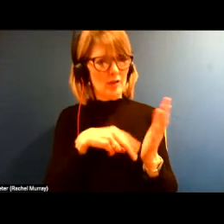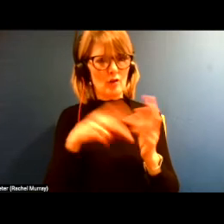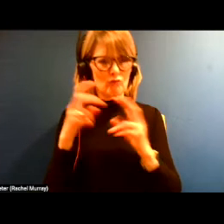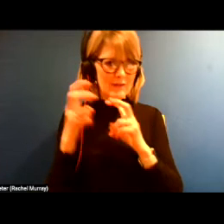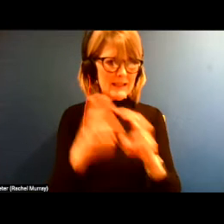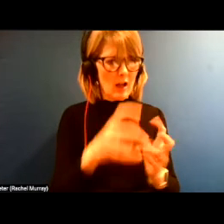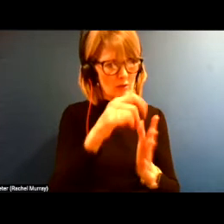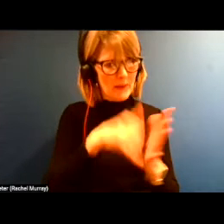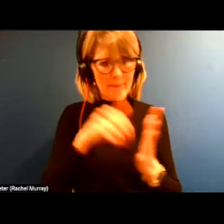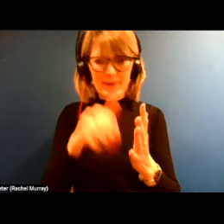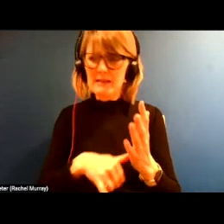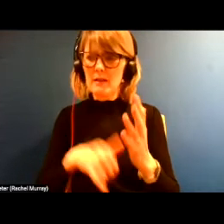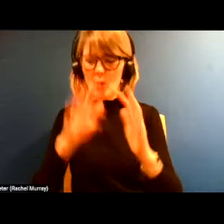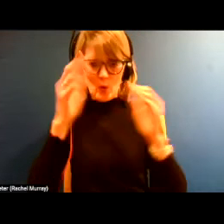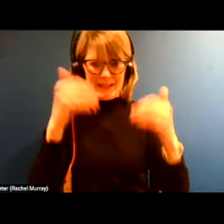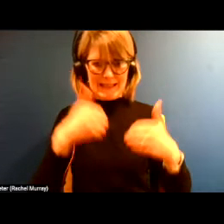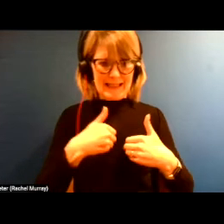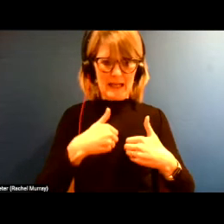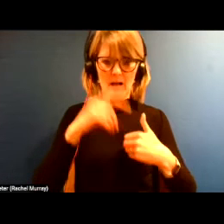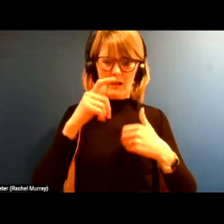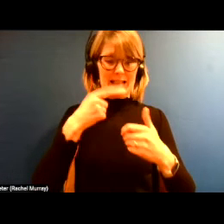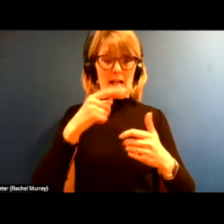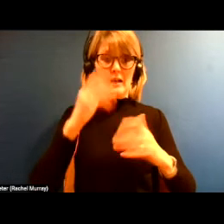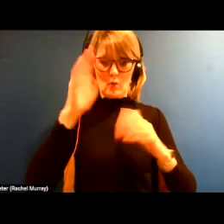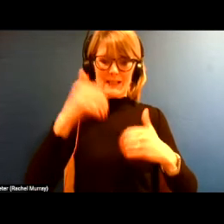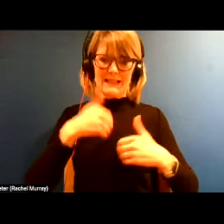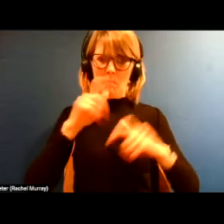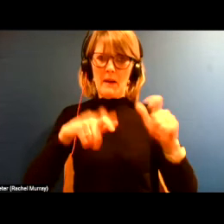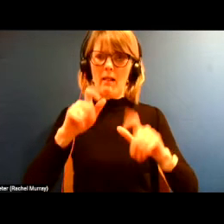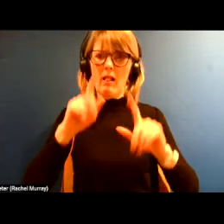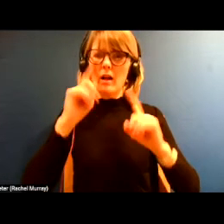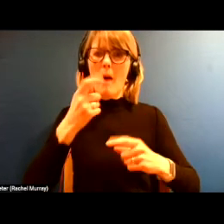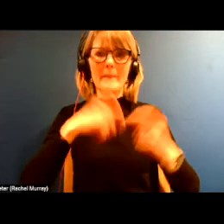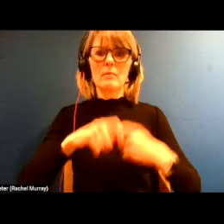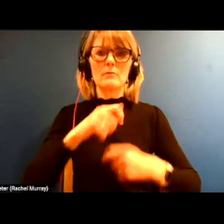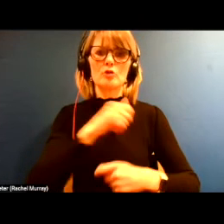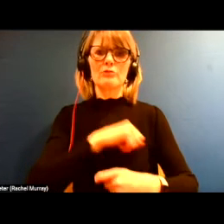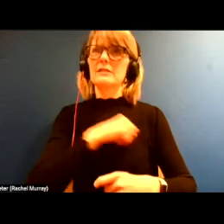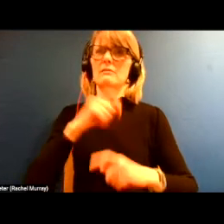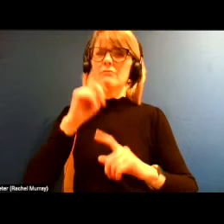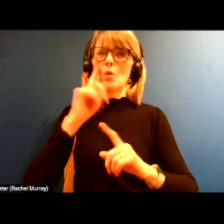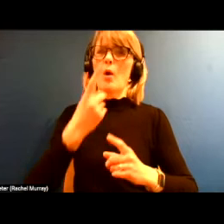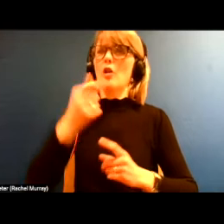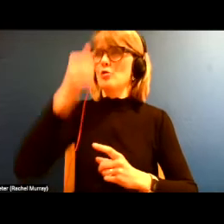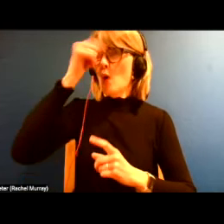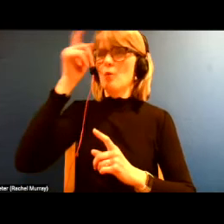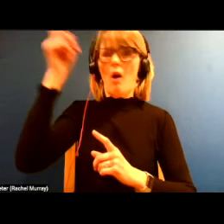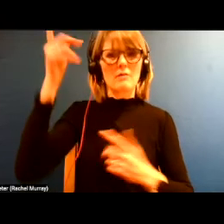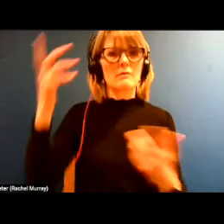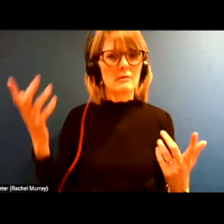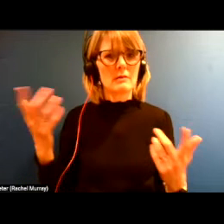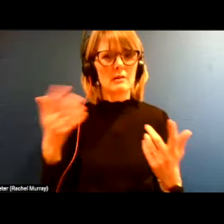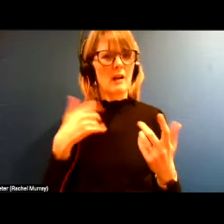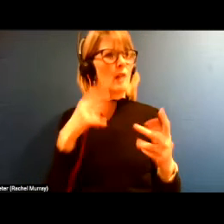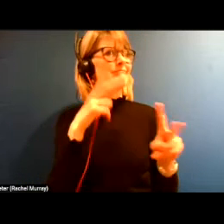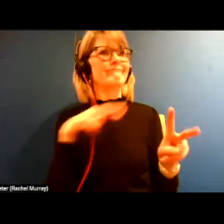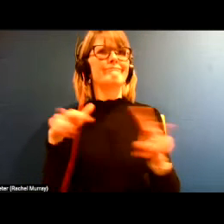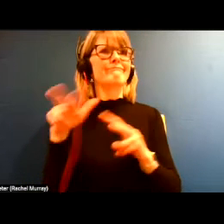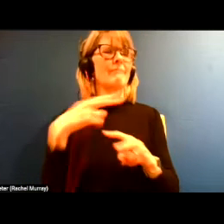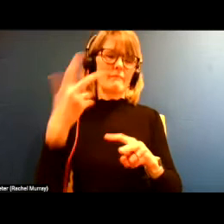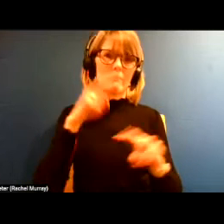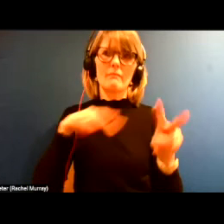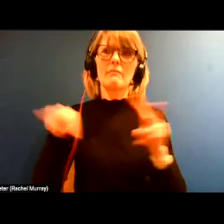Christian because they were incapable of knowing God. I looked around for other Christians who were saying that they were also autistic, and at that